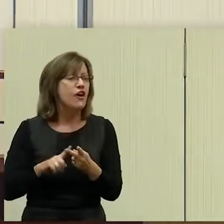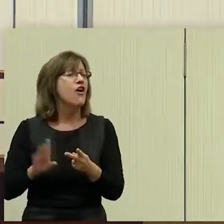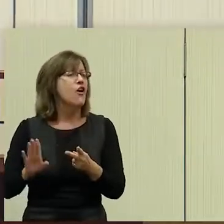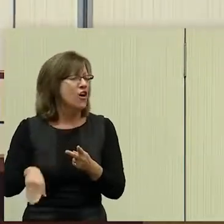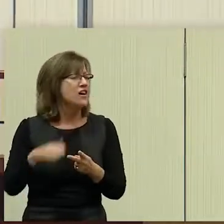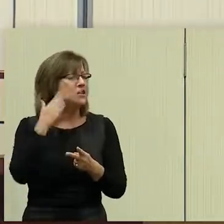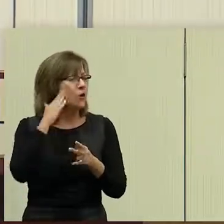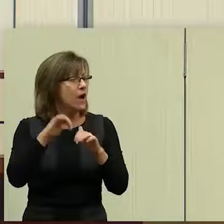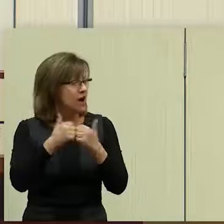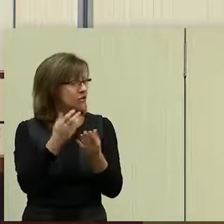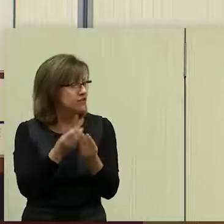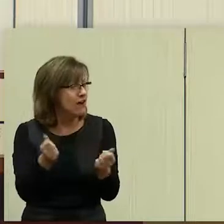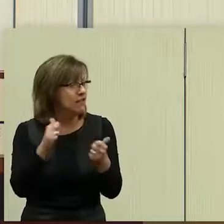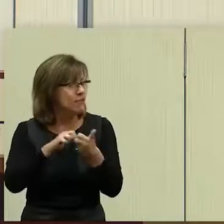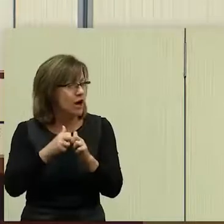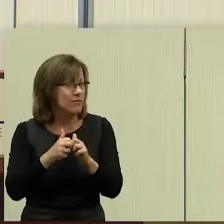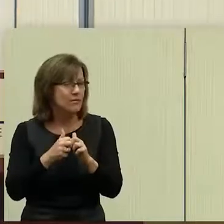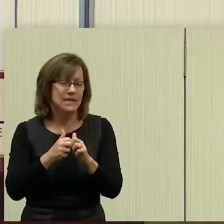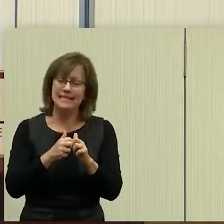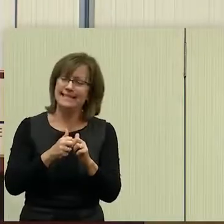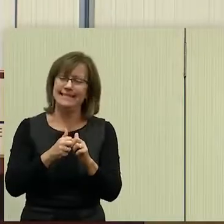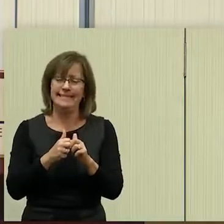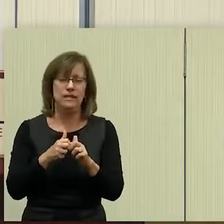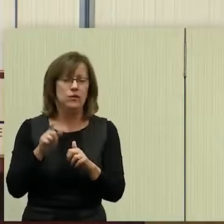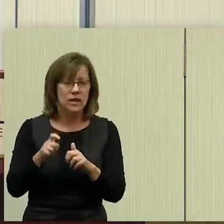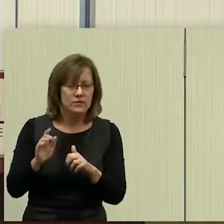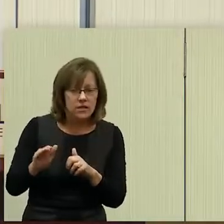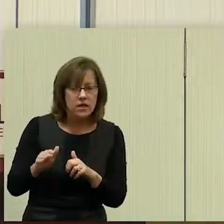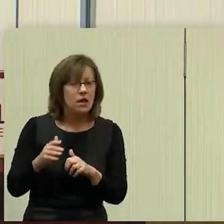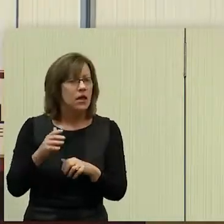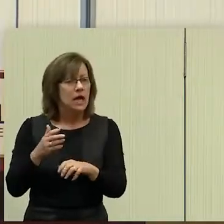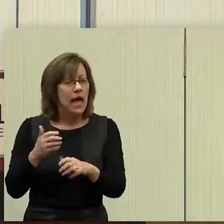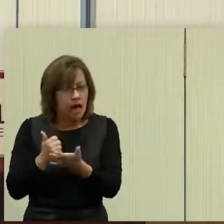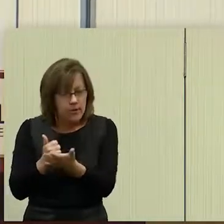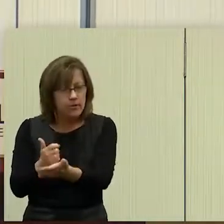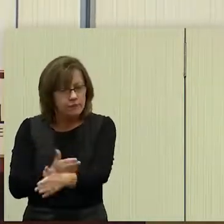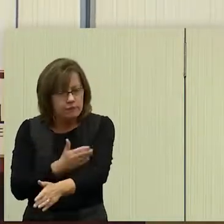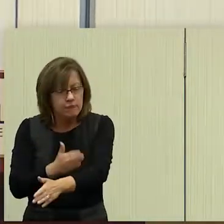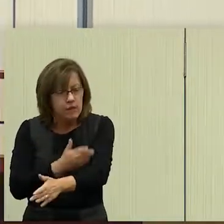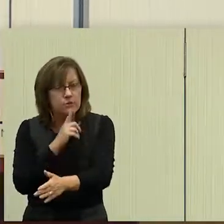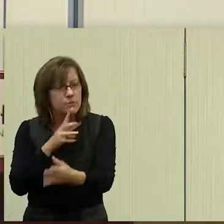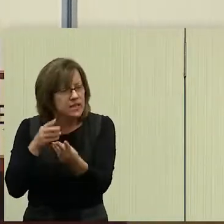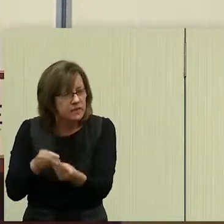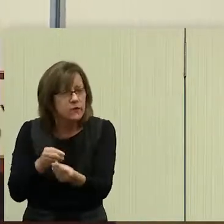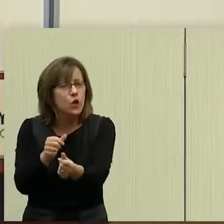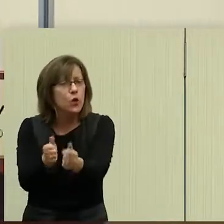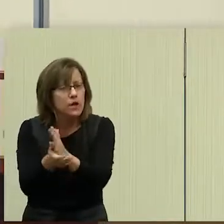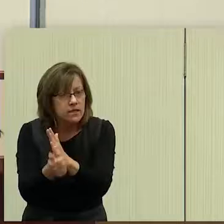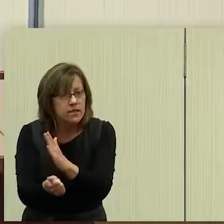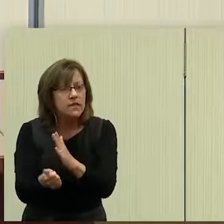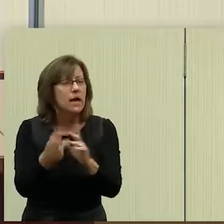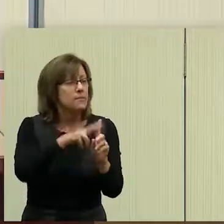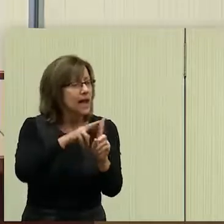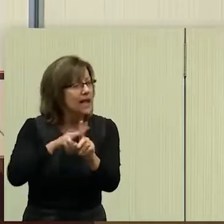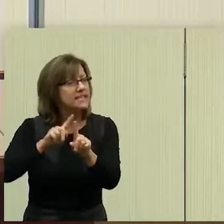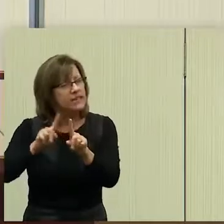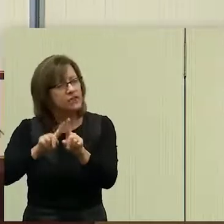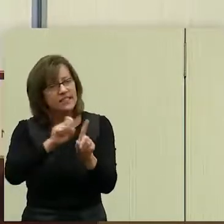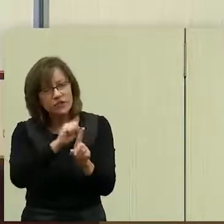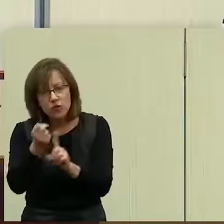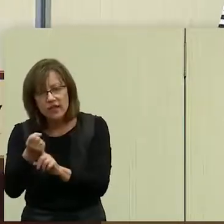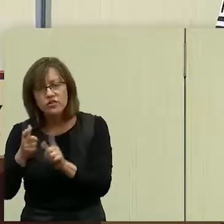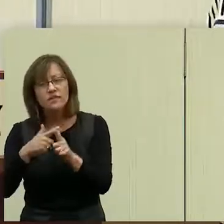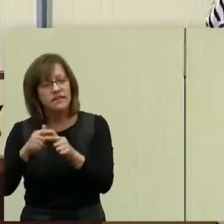to solve problems. But we have to work at them being fluent in it, of them doing it in different contexts, and of them maintaining it